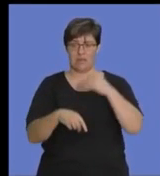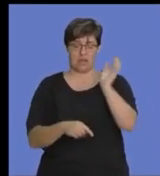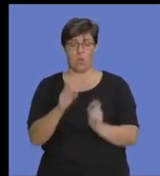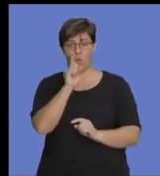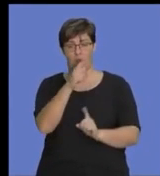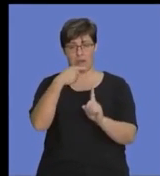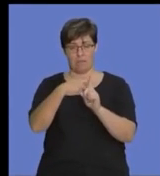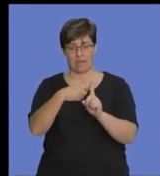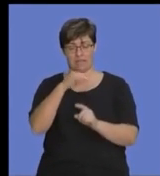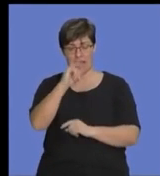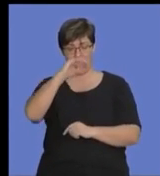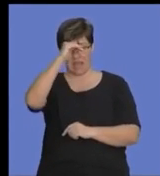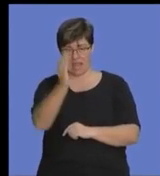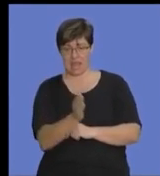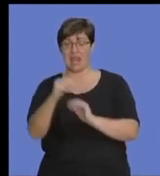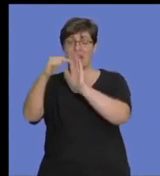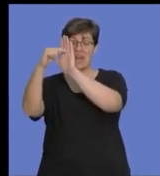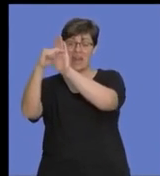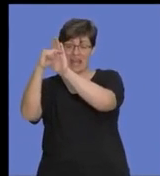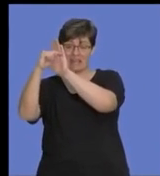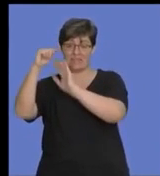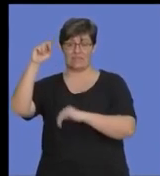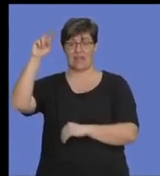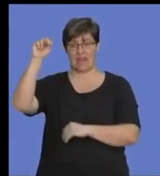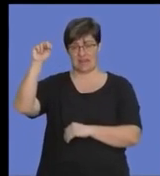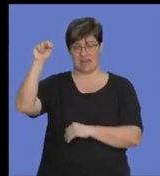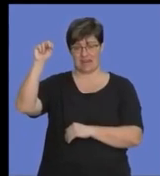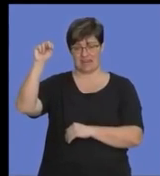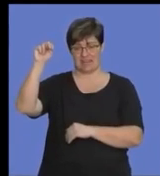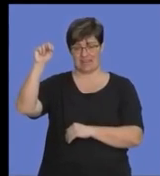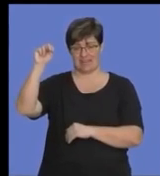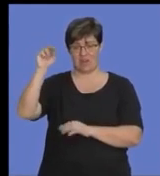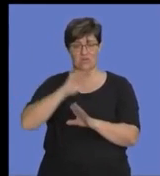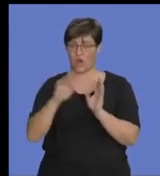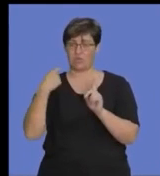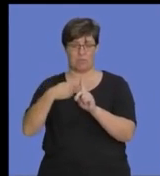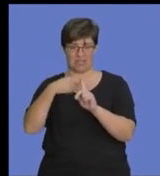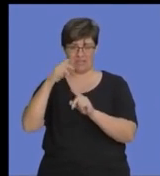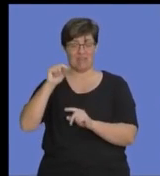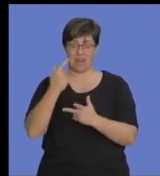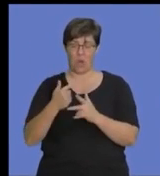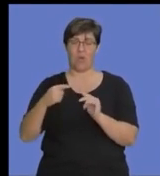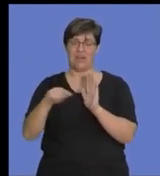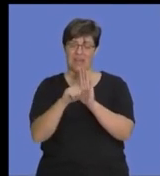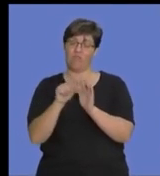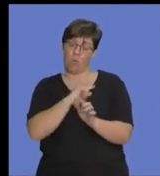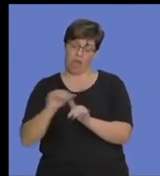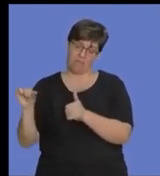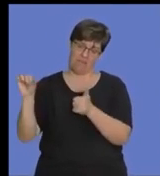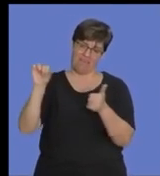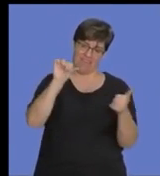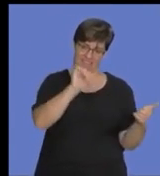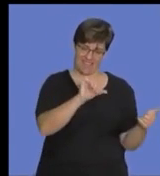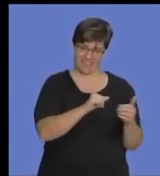1 plus I to the exponent of now negative n instead of a positive n. And then